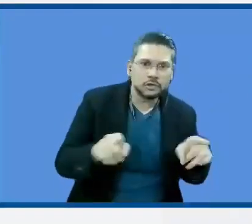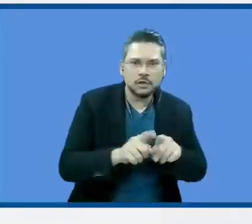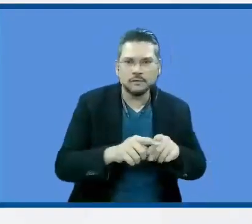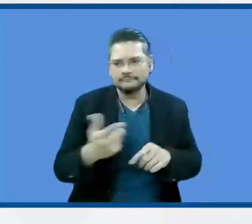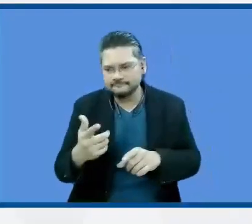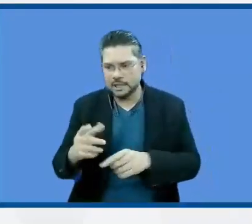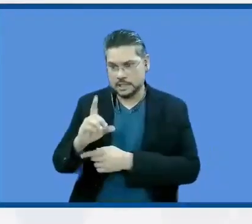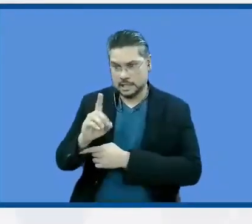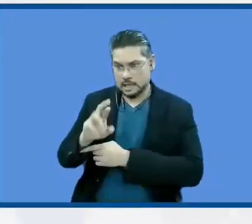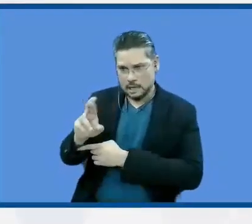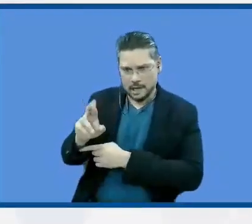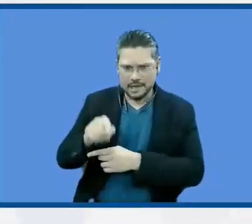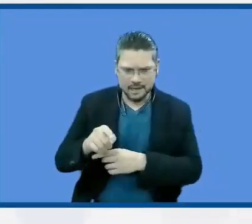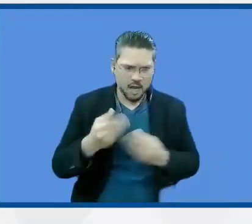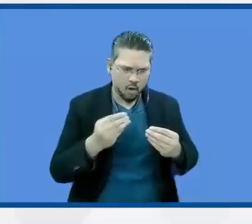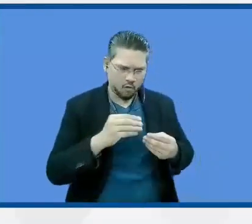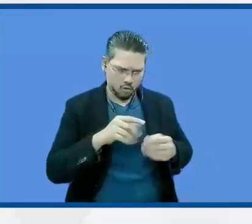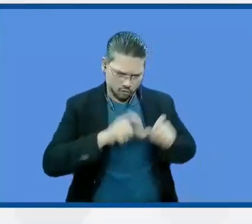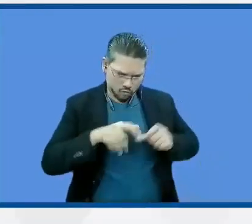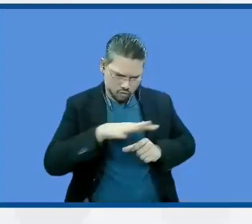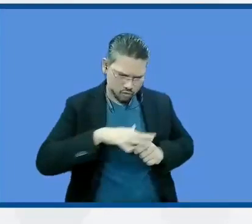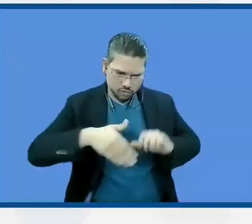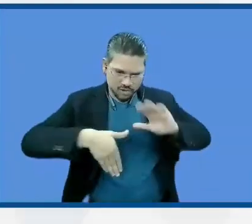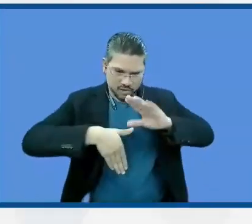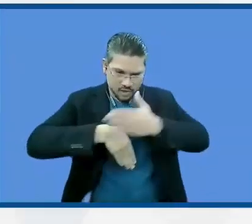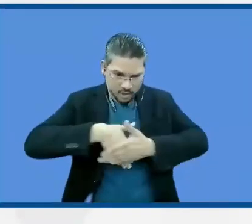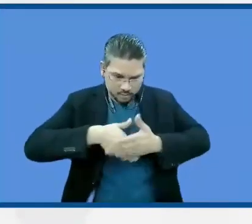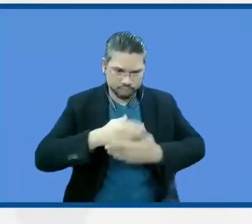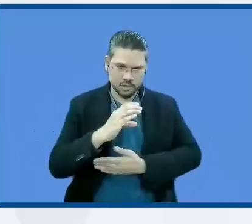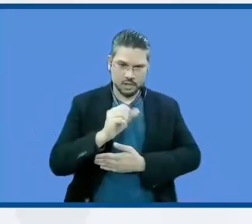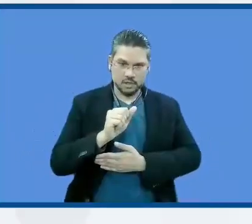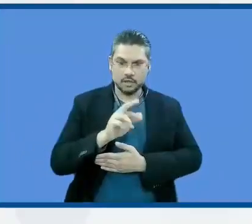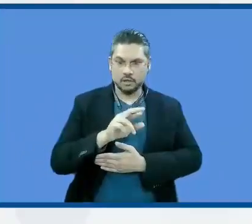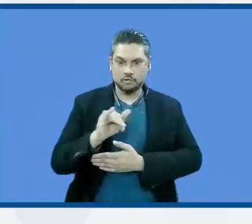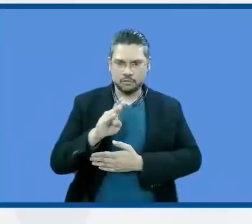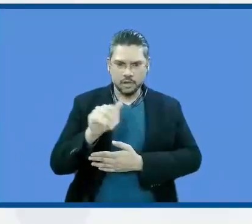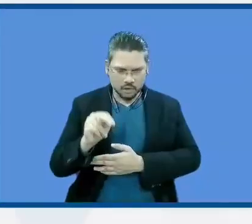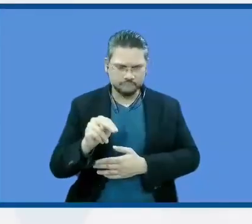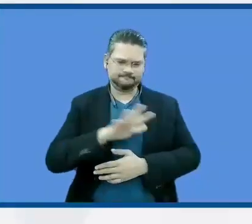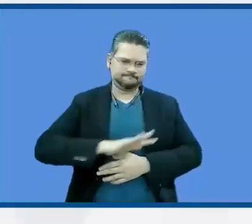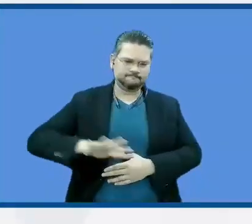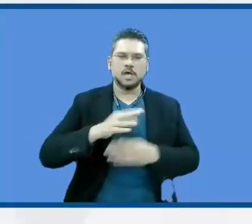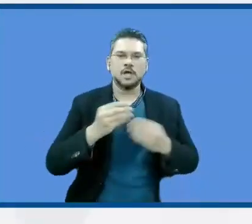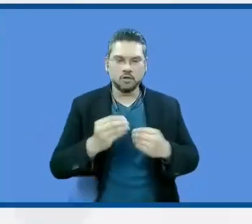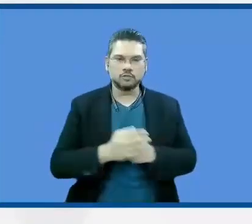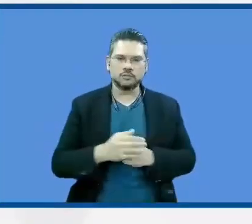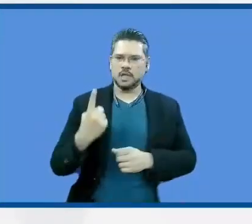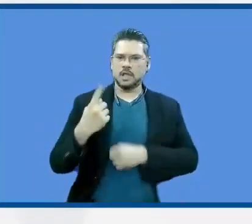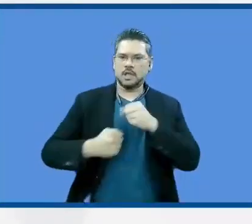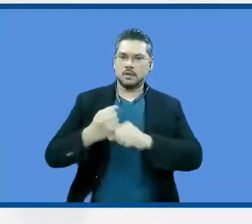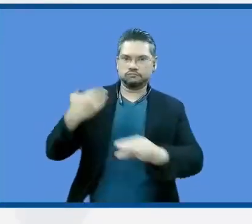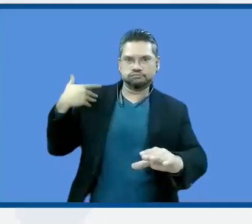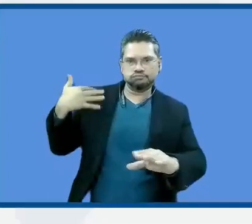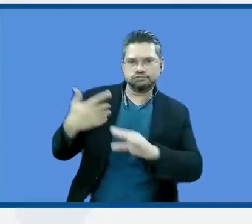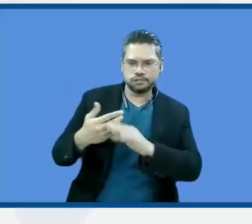population together in Latin America and the Caribbean. So in the past years, cooperation funding has also been tapped on, and it